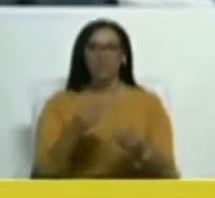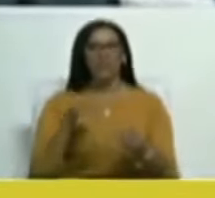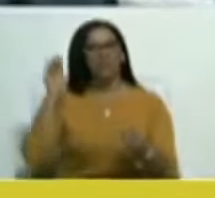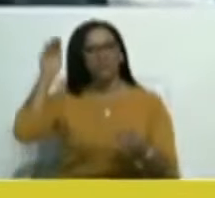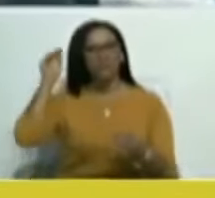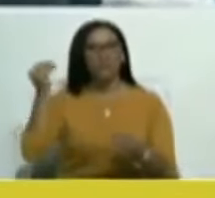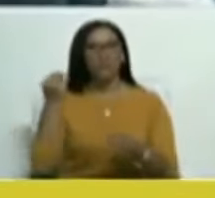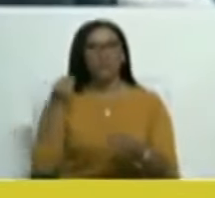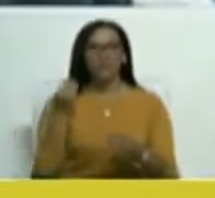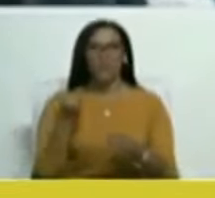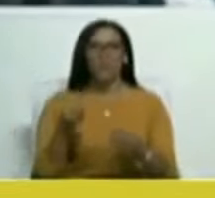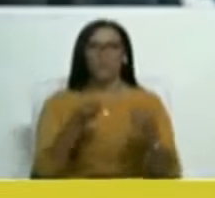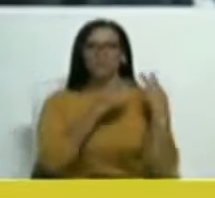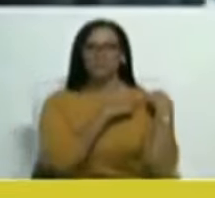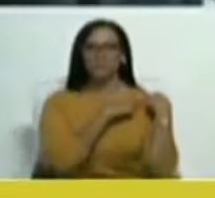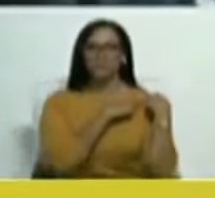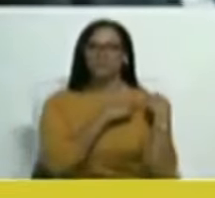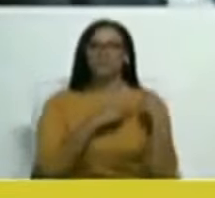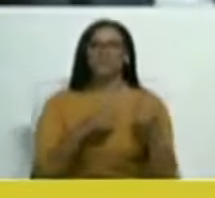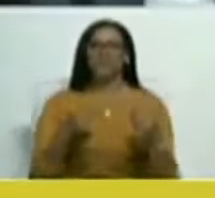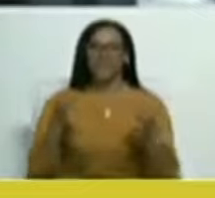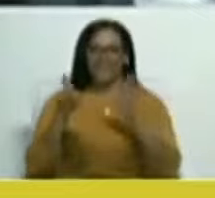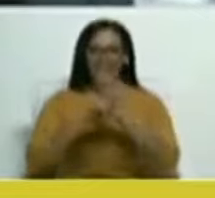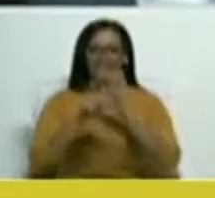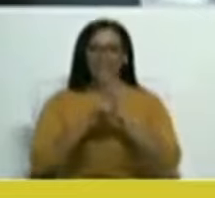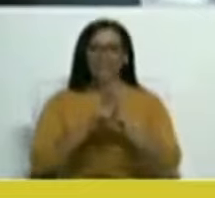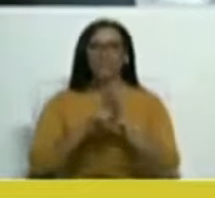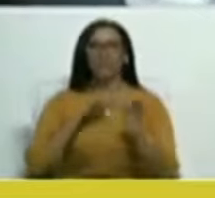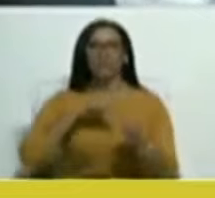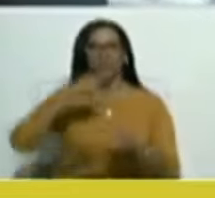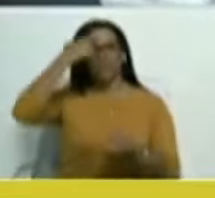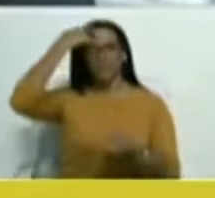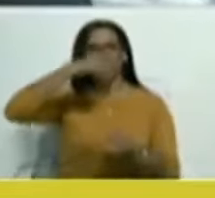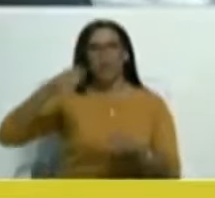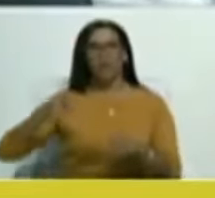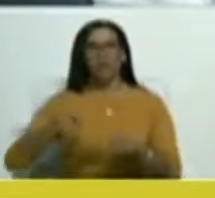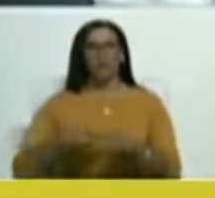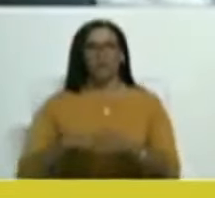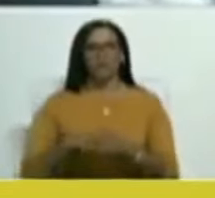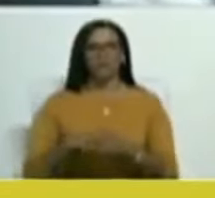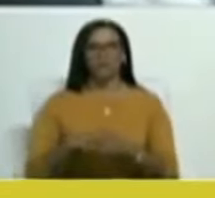daily basis, walking together as it should be,